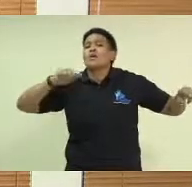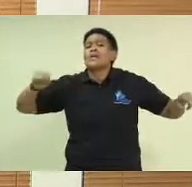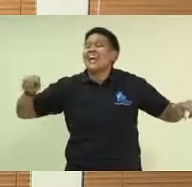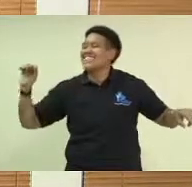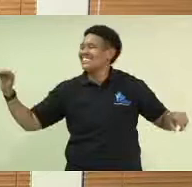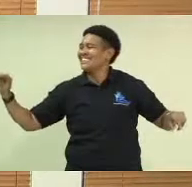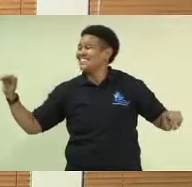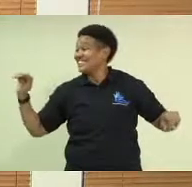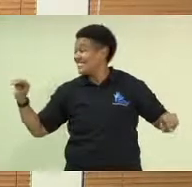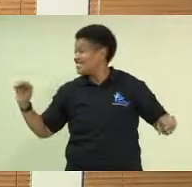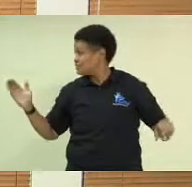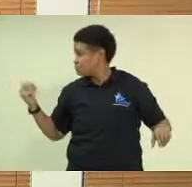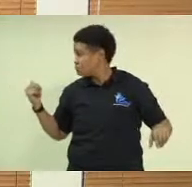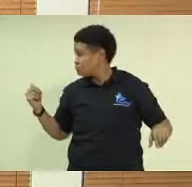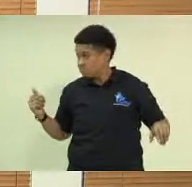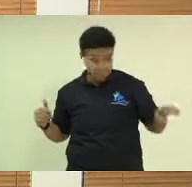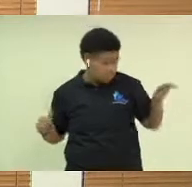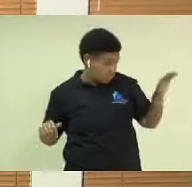call,